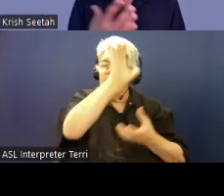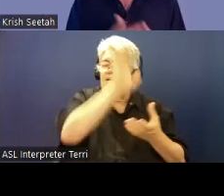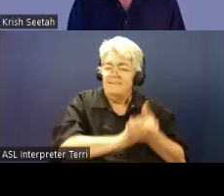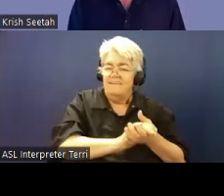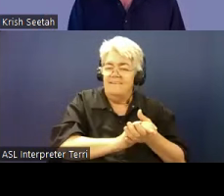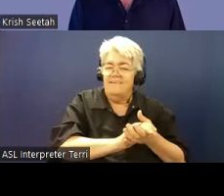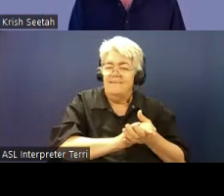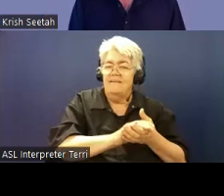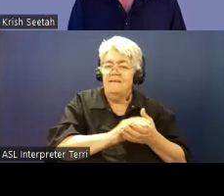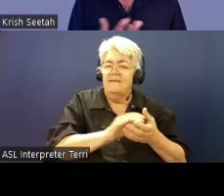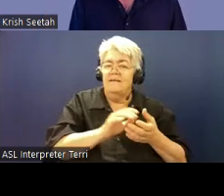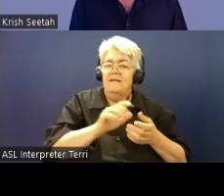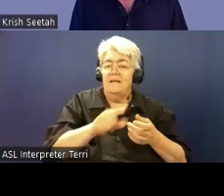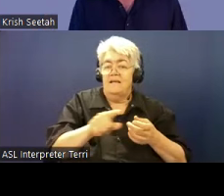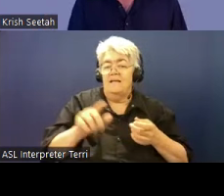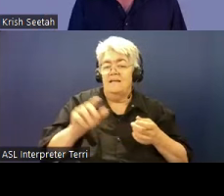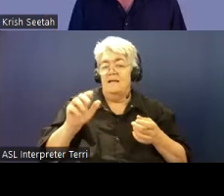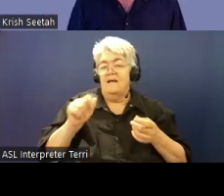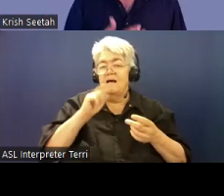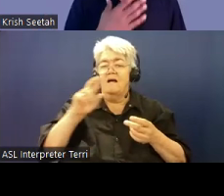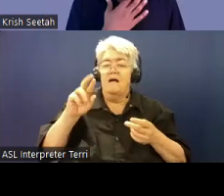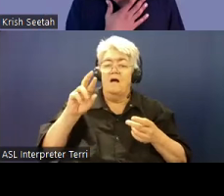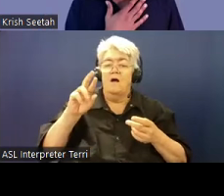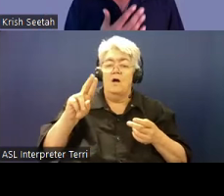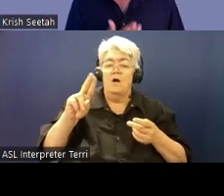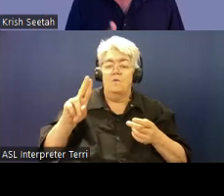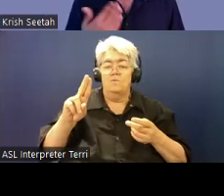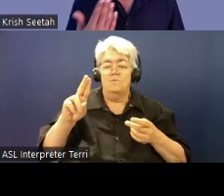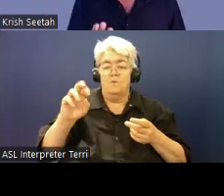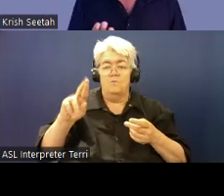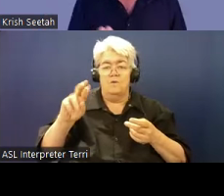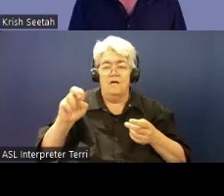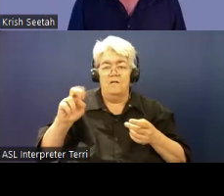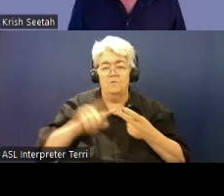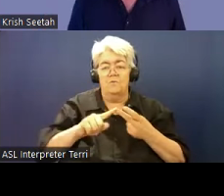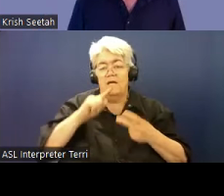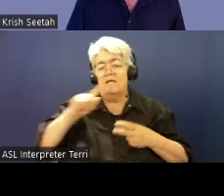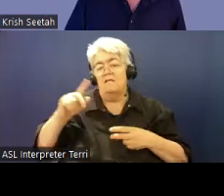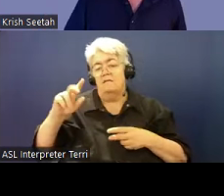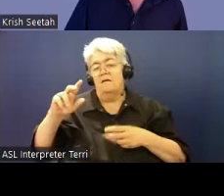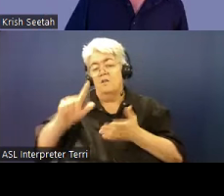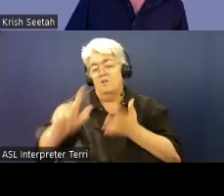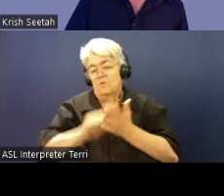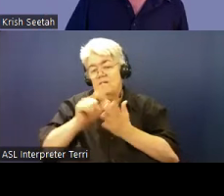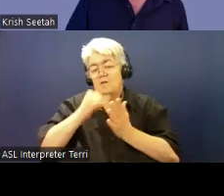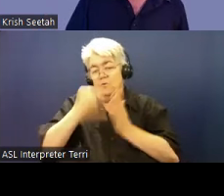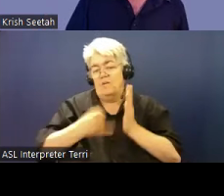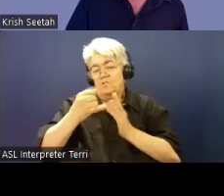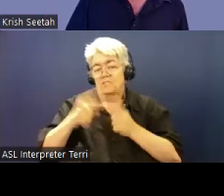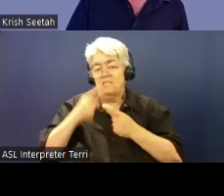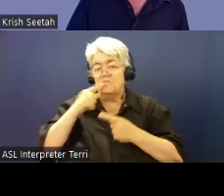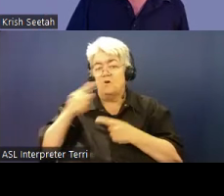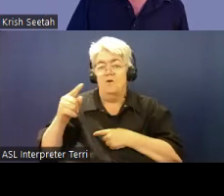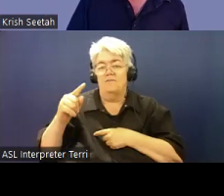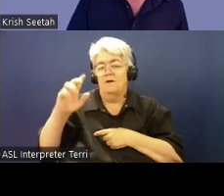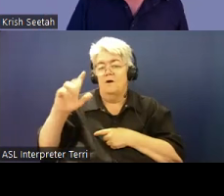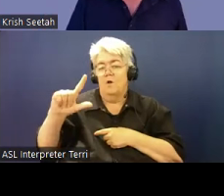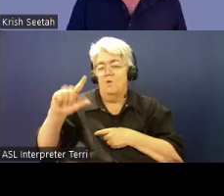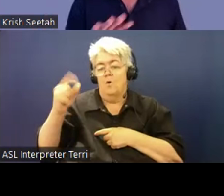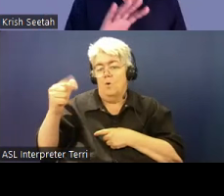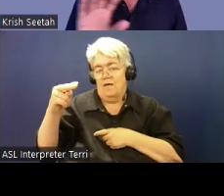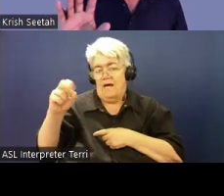terms in the Atlantic context is Voodoo or Voodoo. In Mauritius, it's called Lorganis. And we have a lot of indications